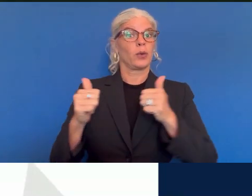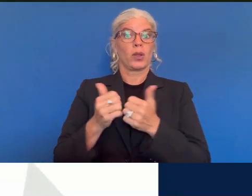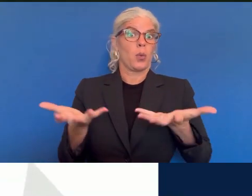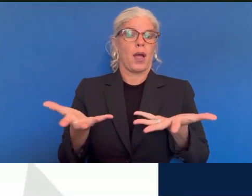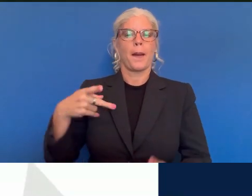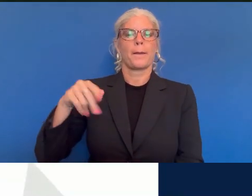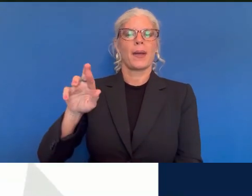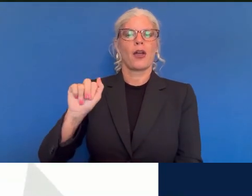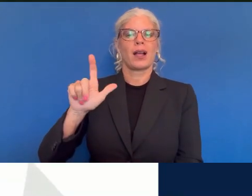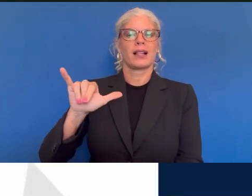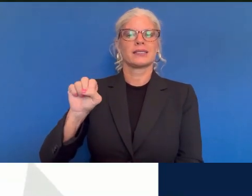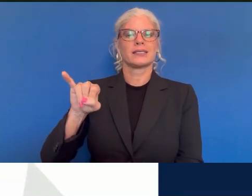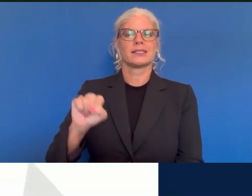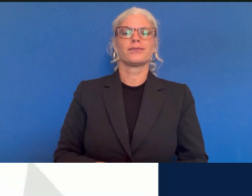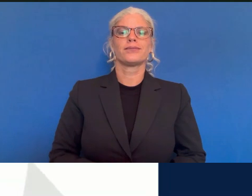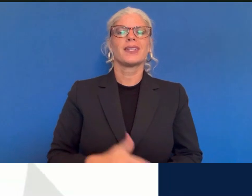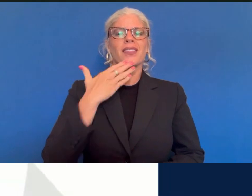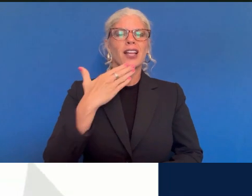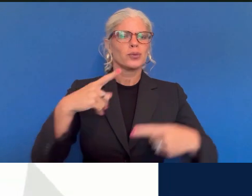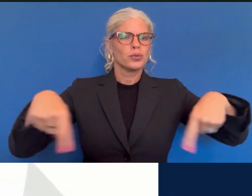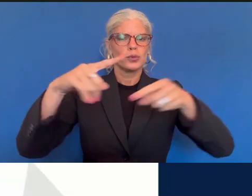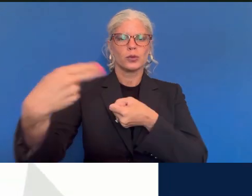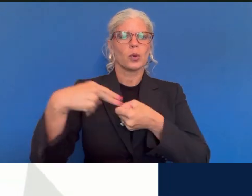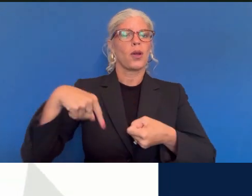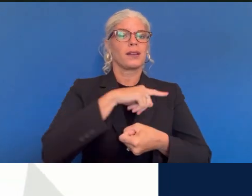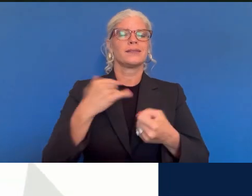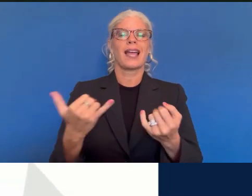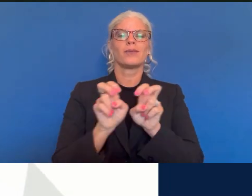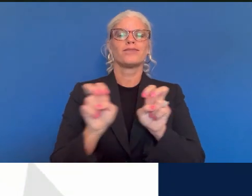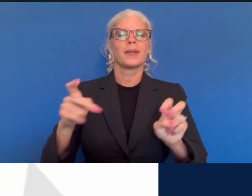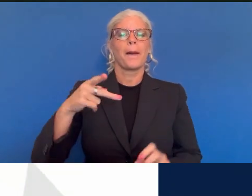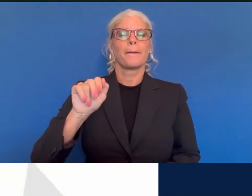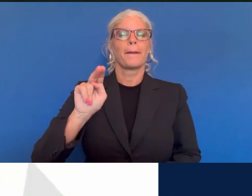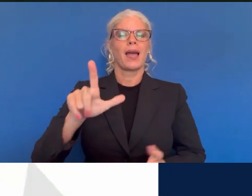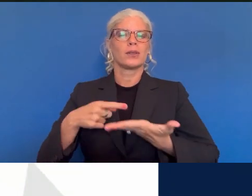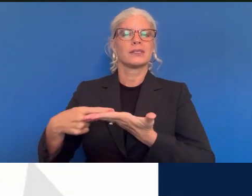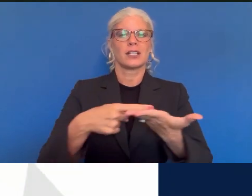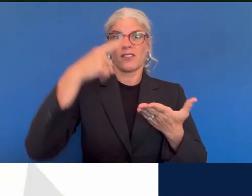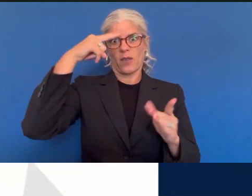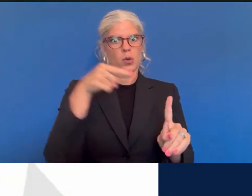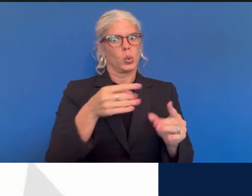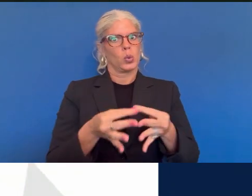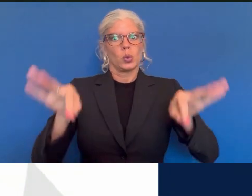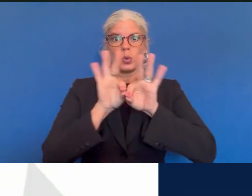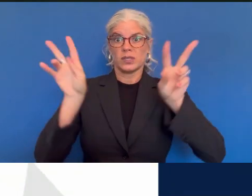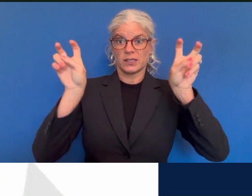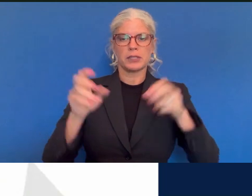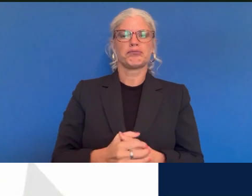on this very important topic. I would like to give a visual description of myself. I am a white woman with brown